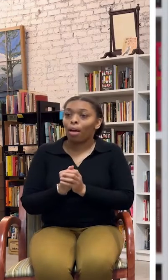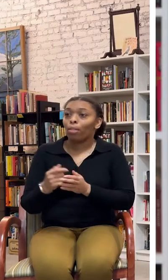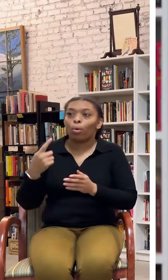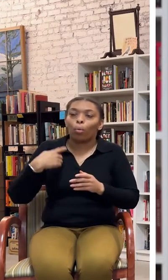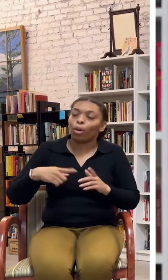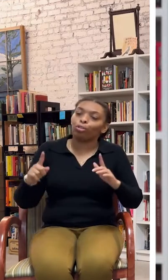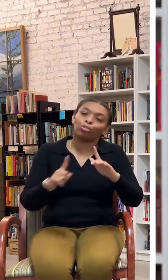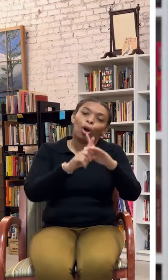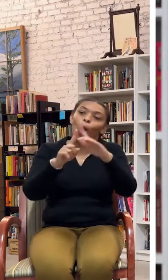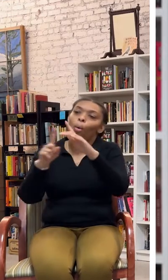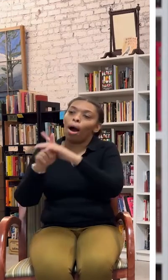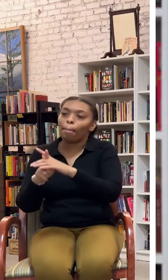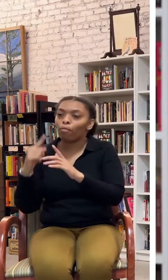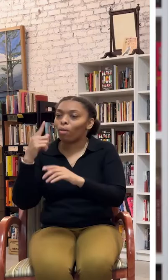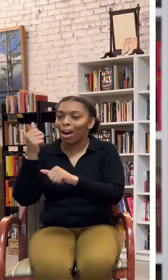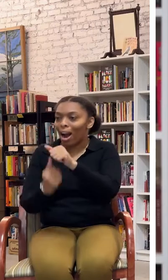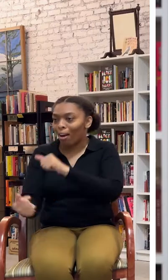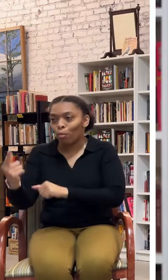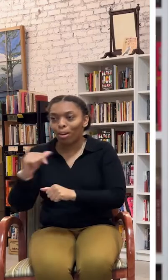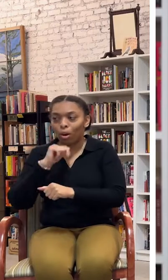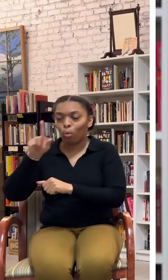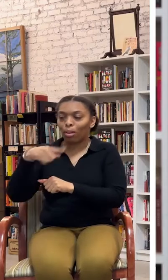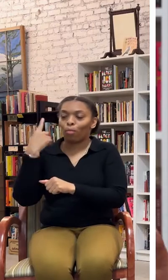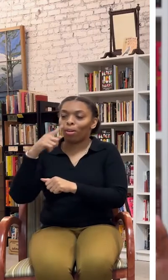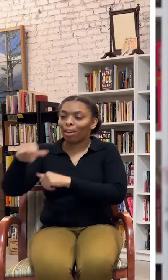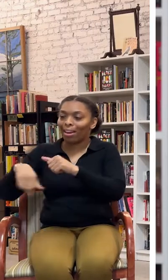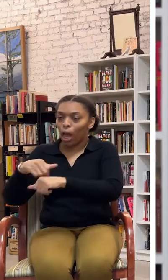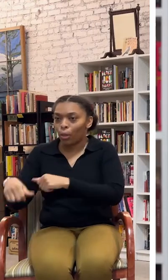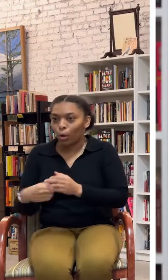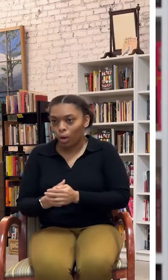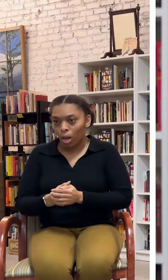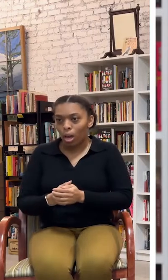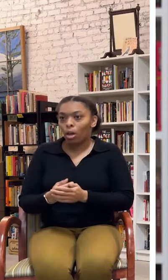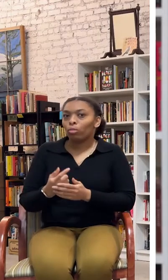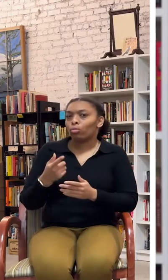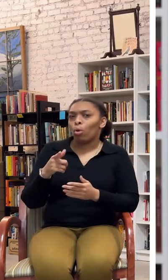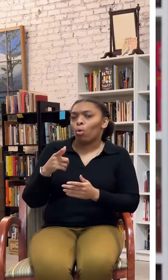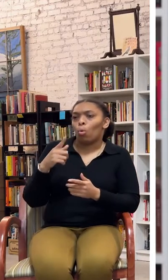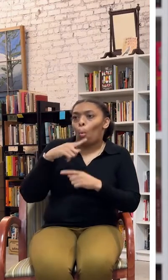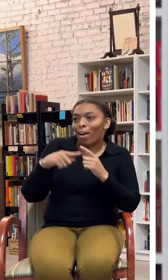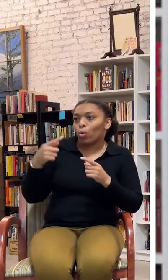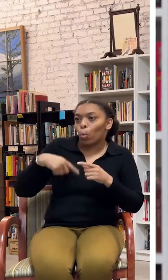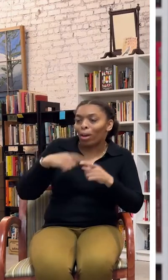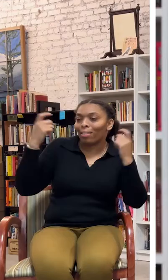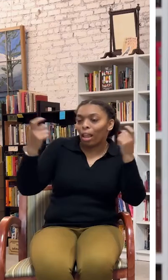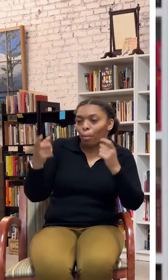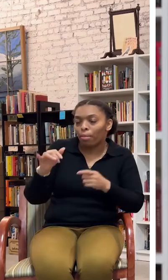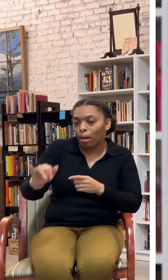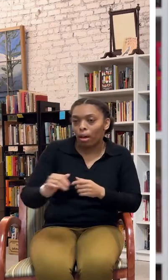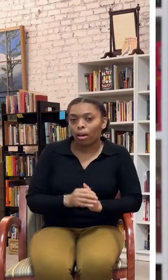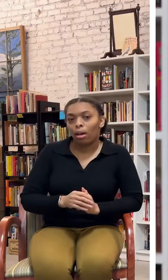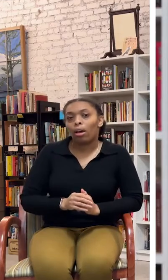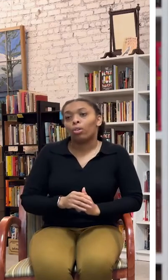for everybody else, not just each other. And when does it become the moment to get not just celebrated, but given and supported in the ways that we need?